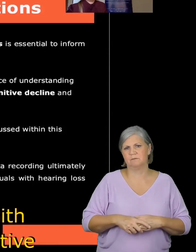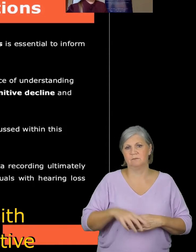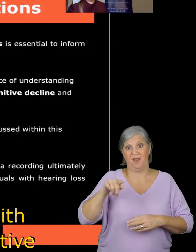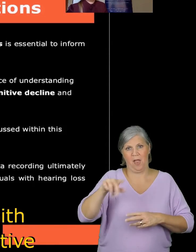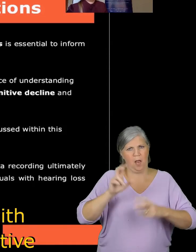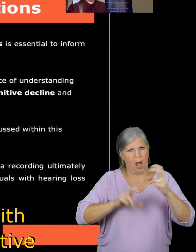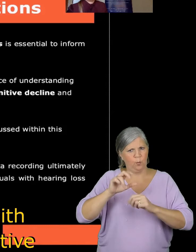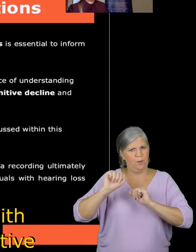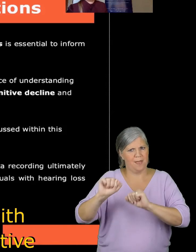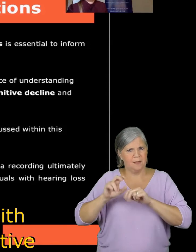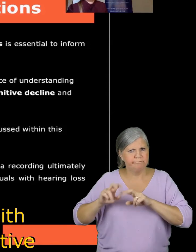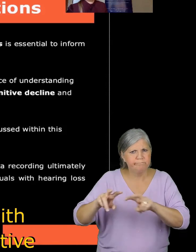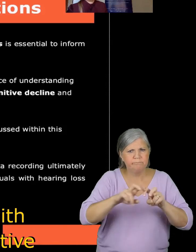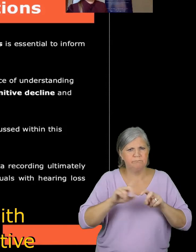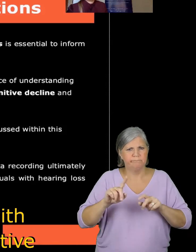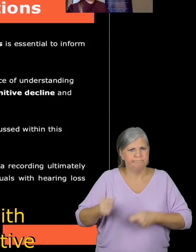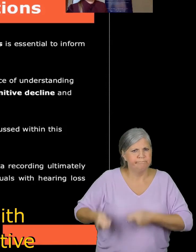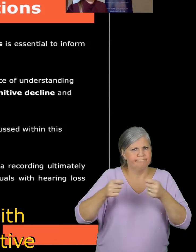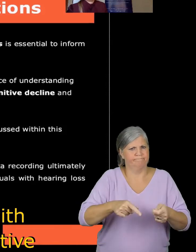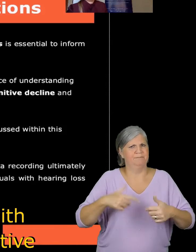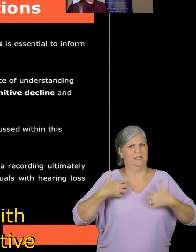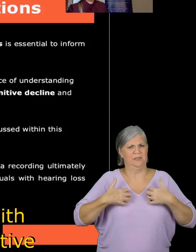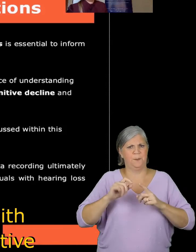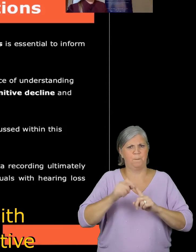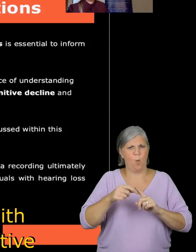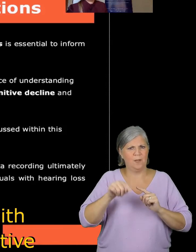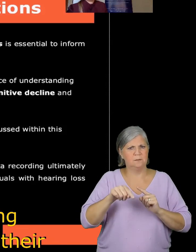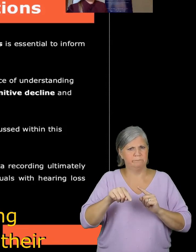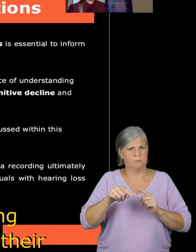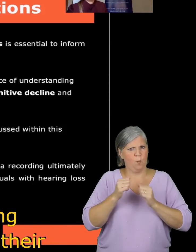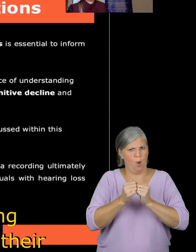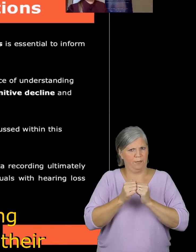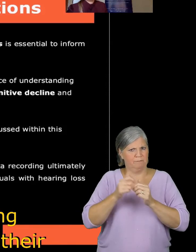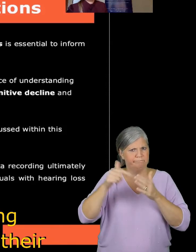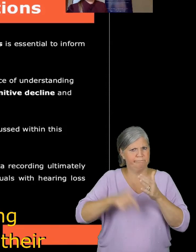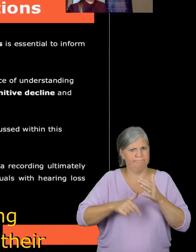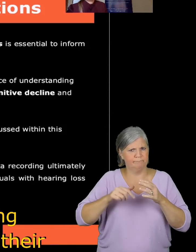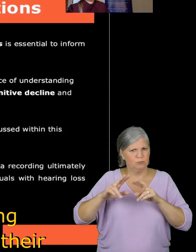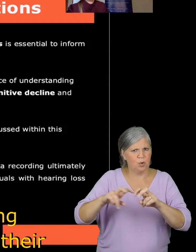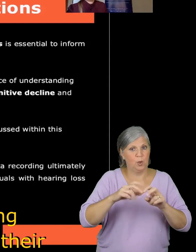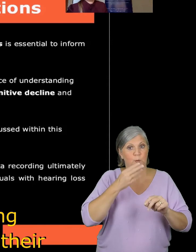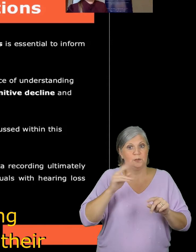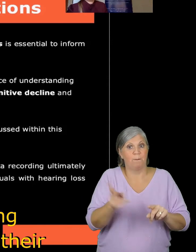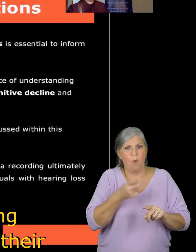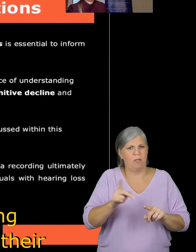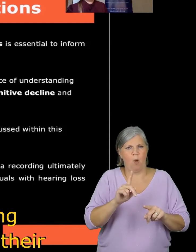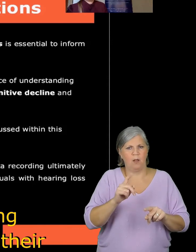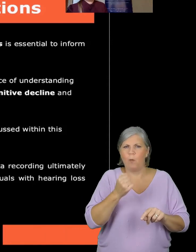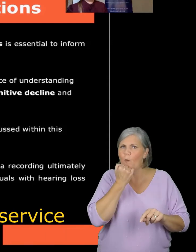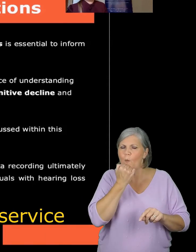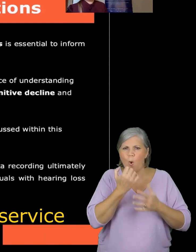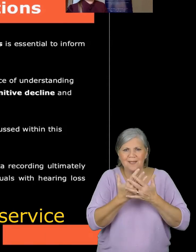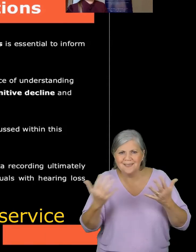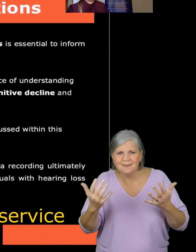also been true for their study. Further qualitative research, moreover, involving people with dementia